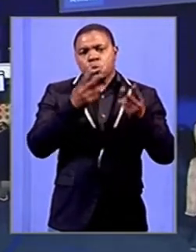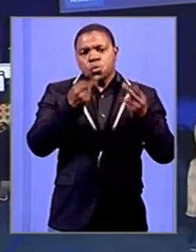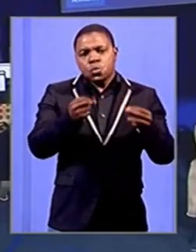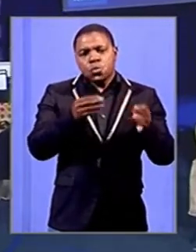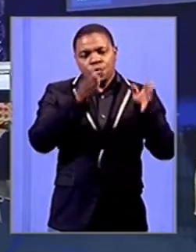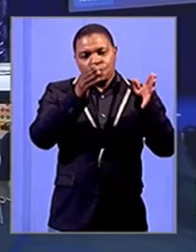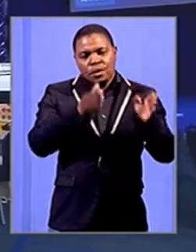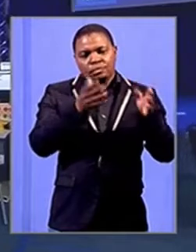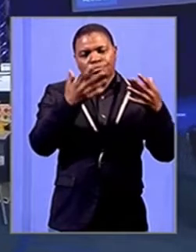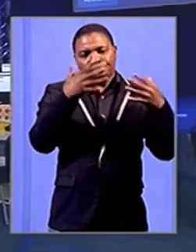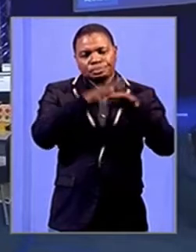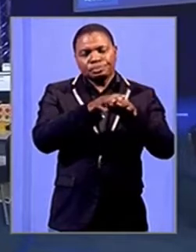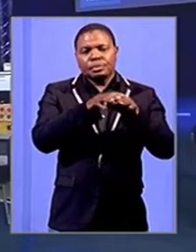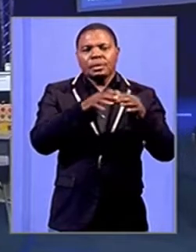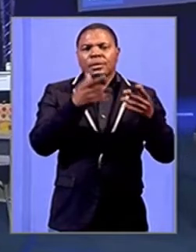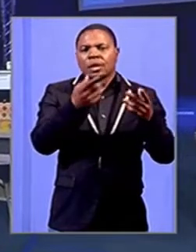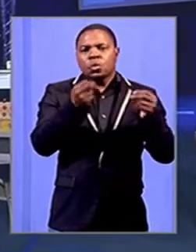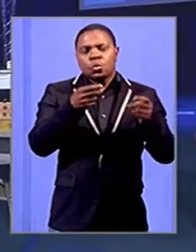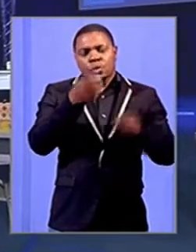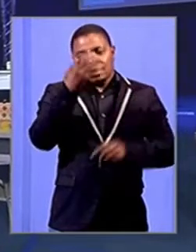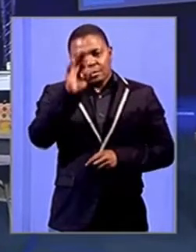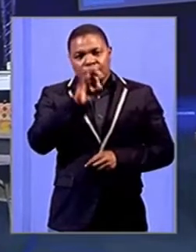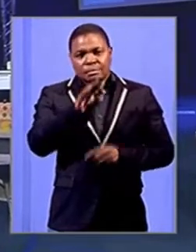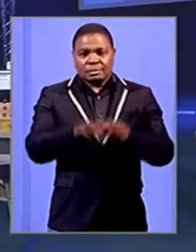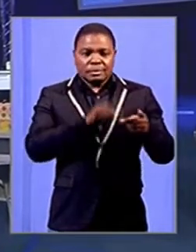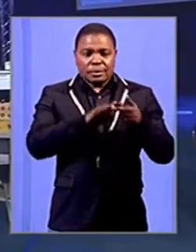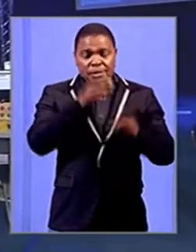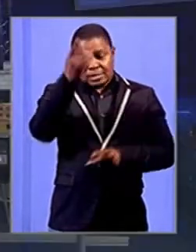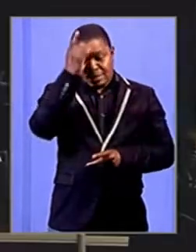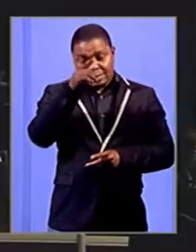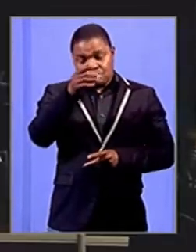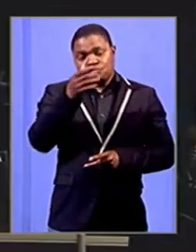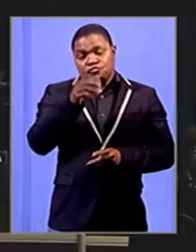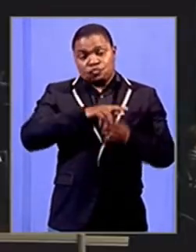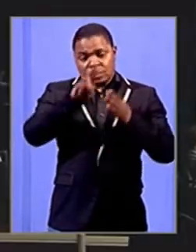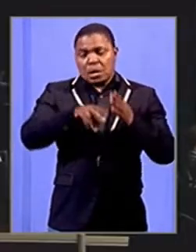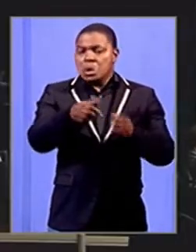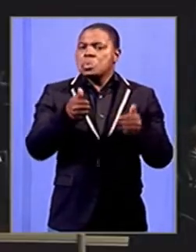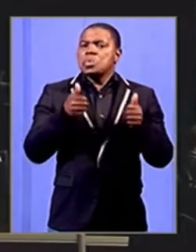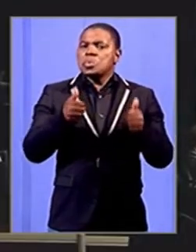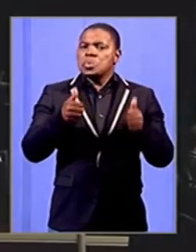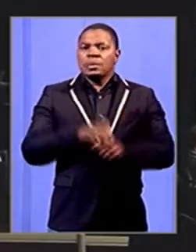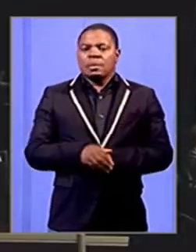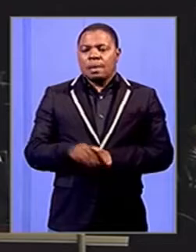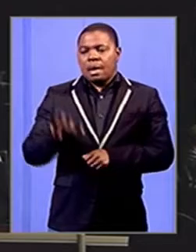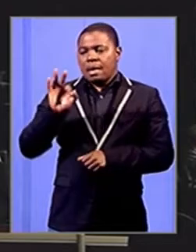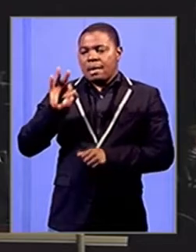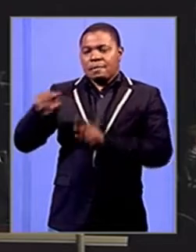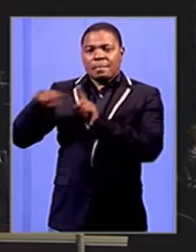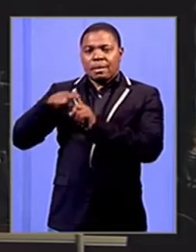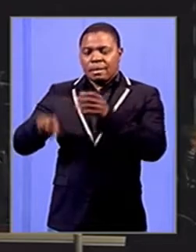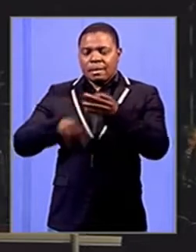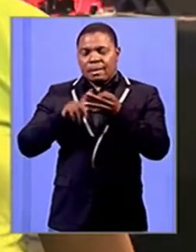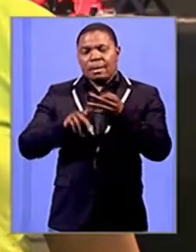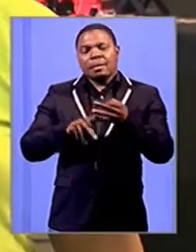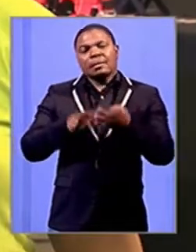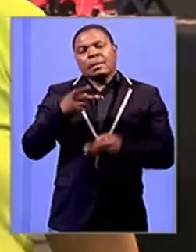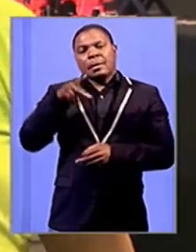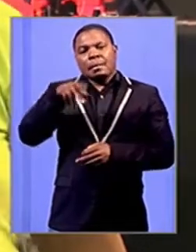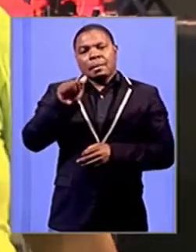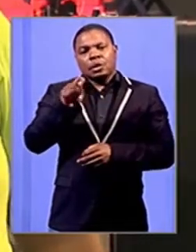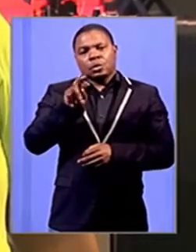of administration. And of course, the eThekwini results are very, very good. Highly FF Plus le Patriotic Alliance